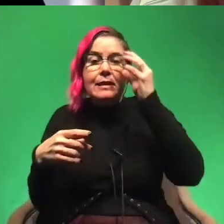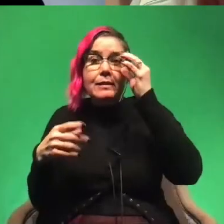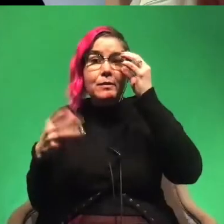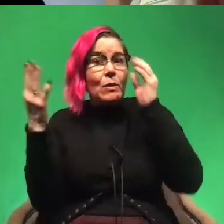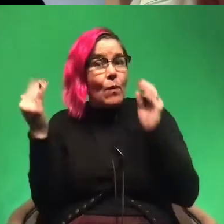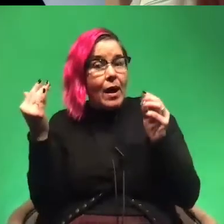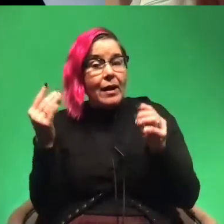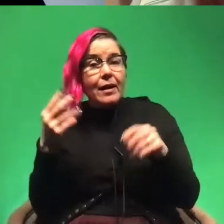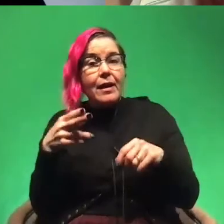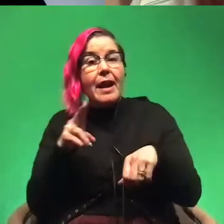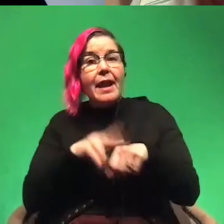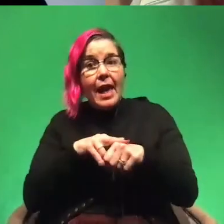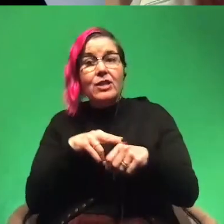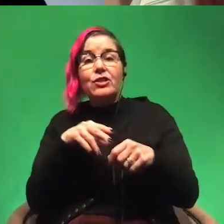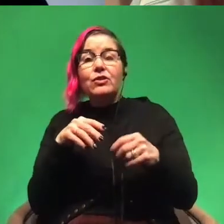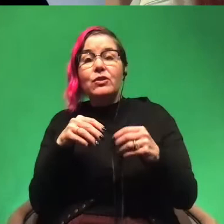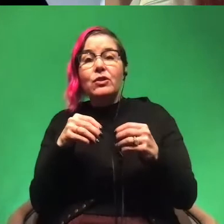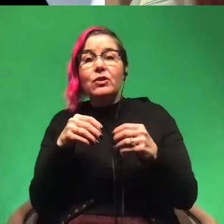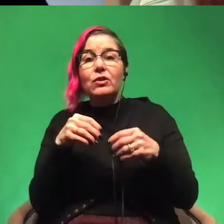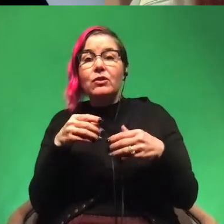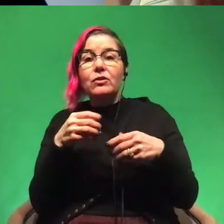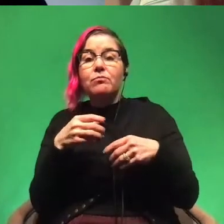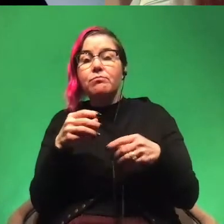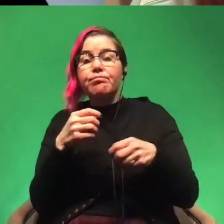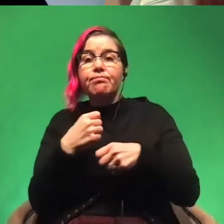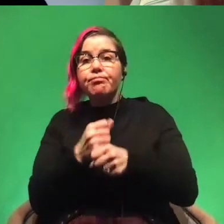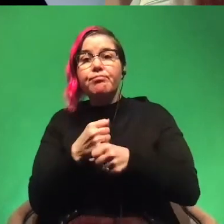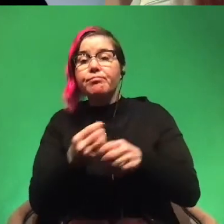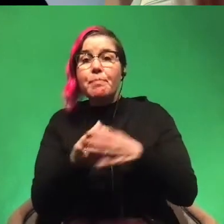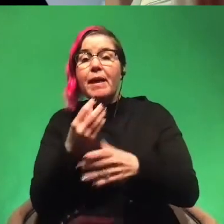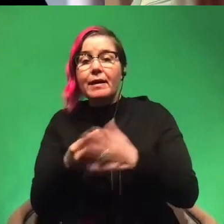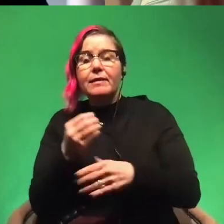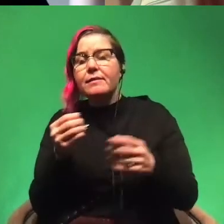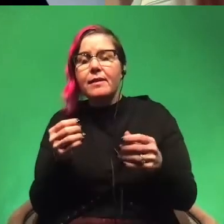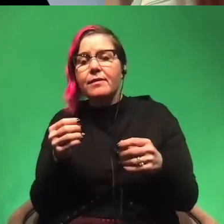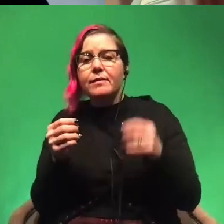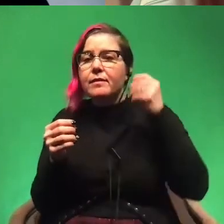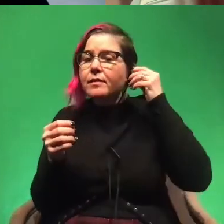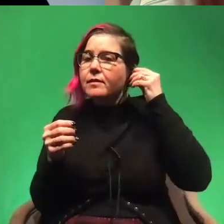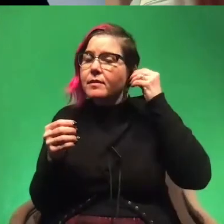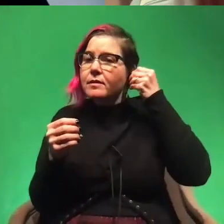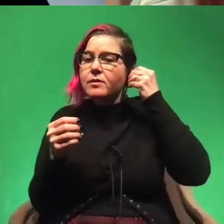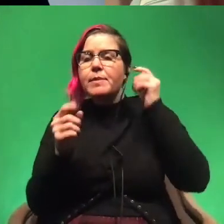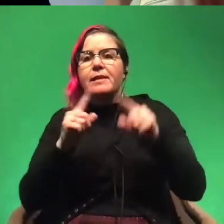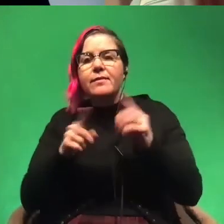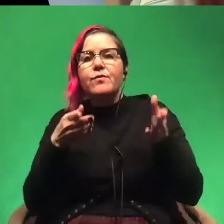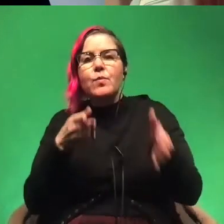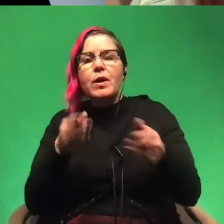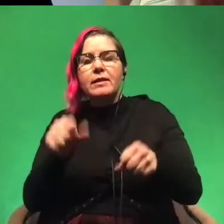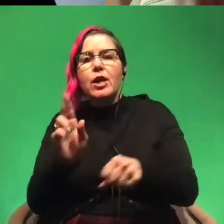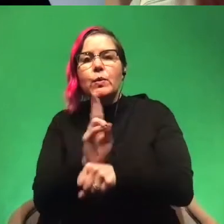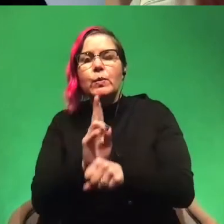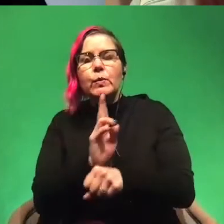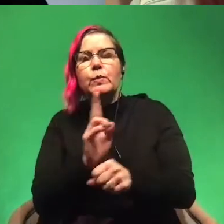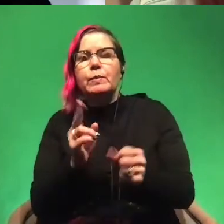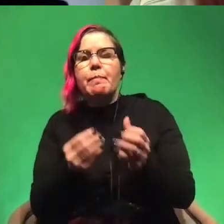because of the natural reproductive process of plants. And there are so many different reproductive modes in plants. And there are so many different ways that you can use plants to